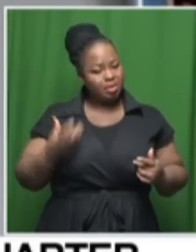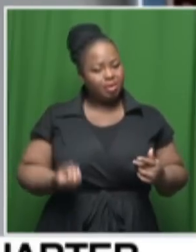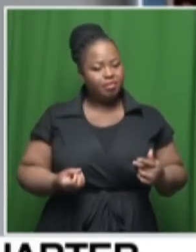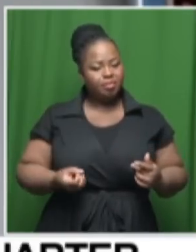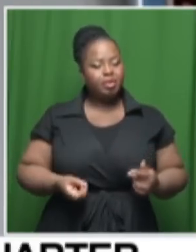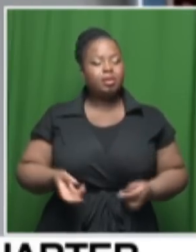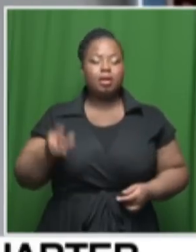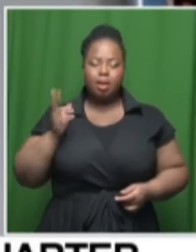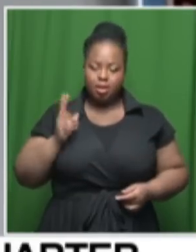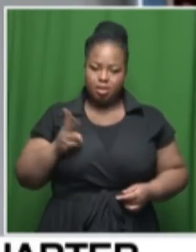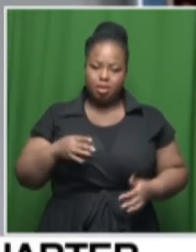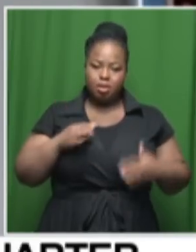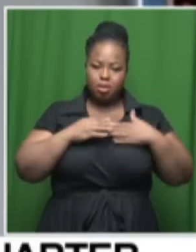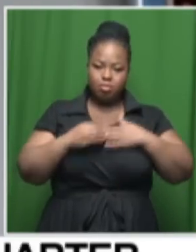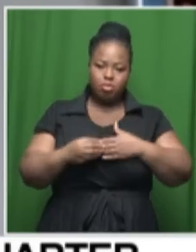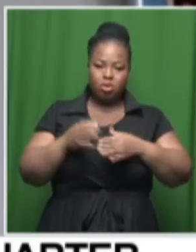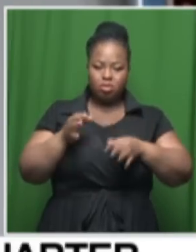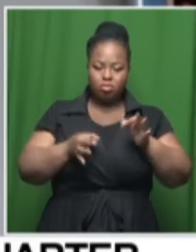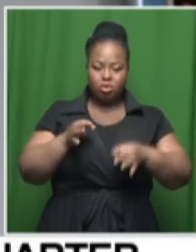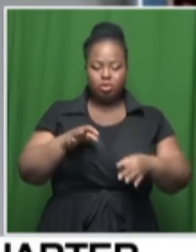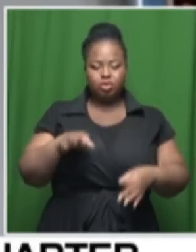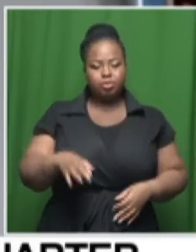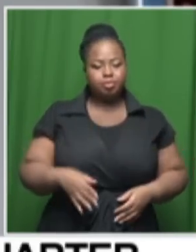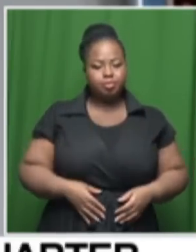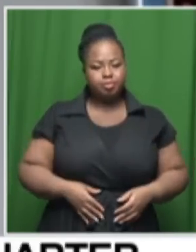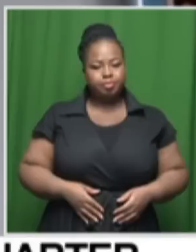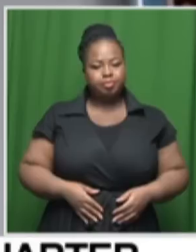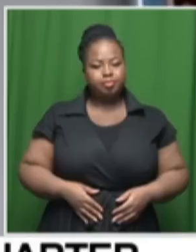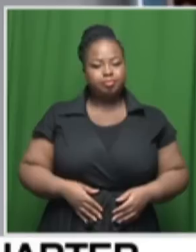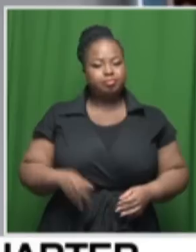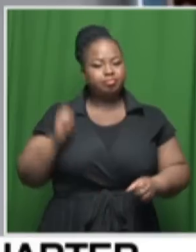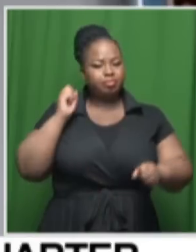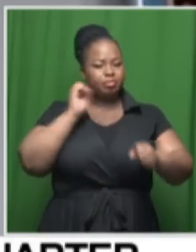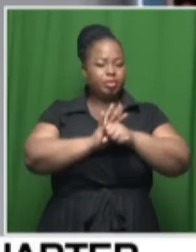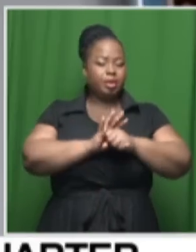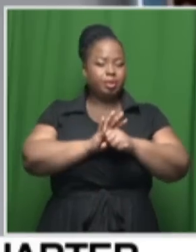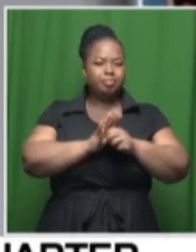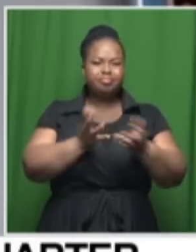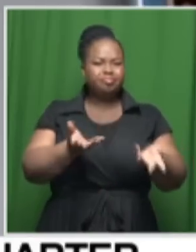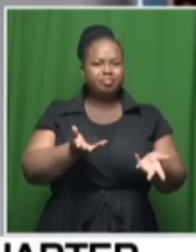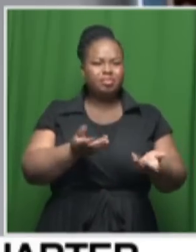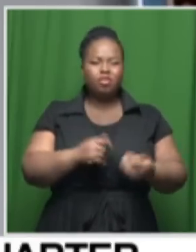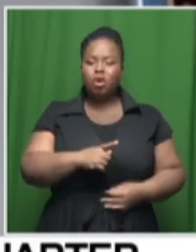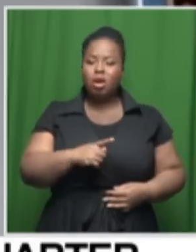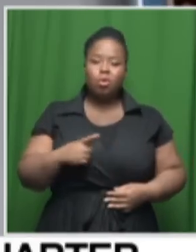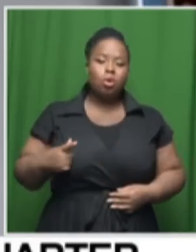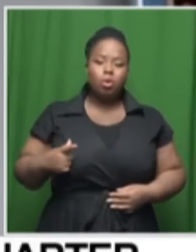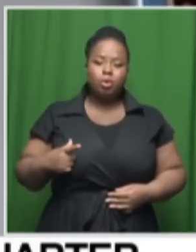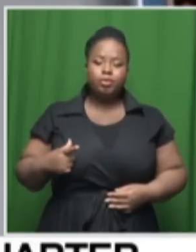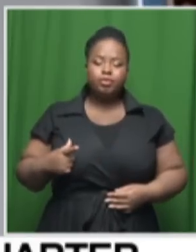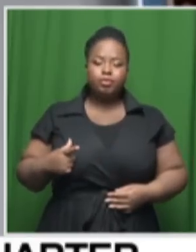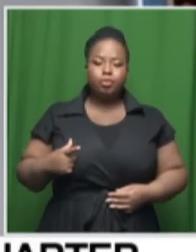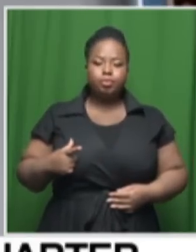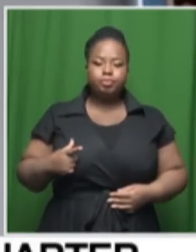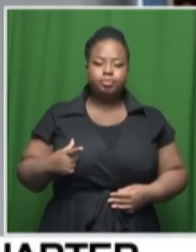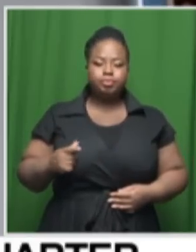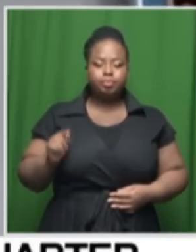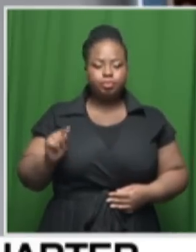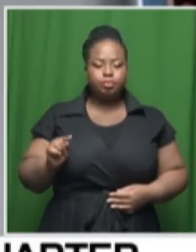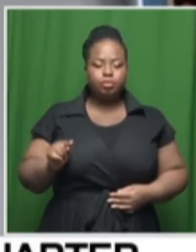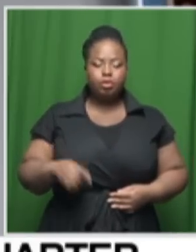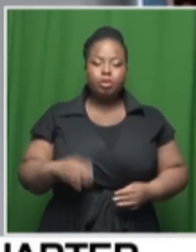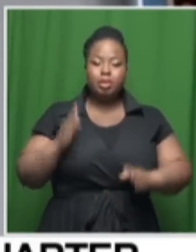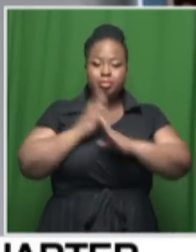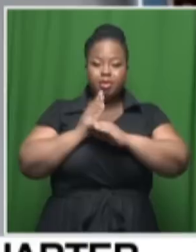with political leadership, it took how long? It took how long for Gwede, for example, to allow the